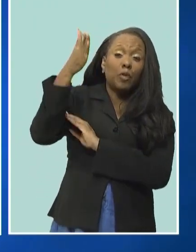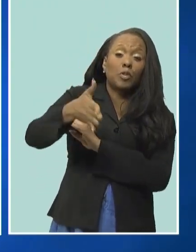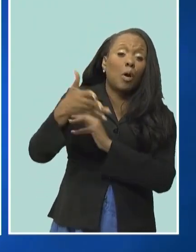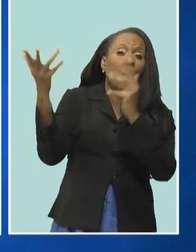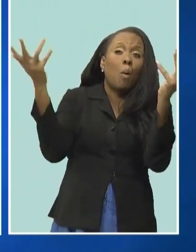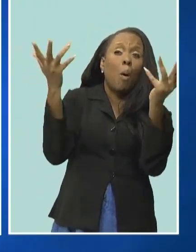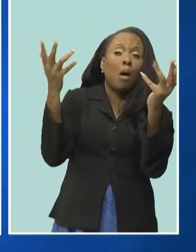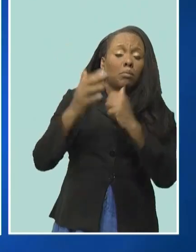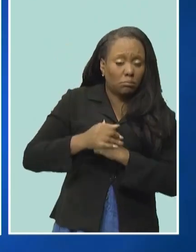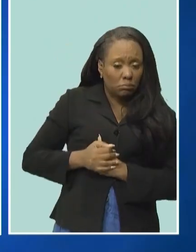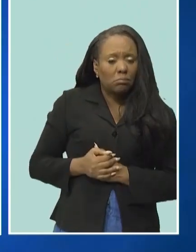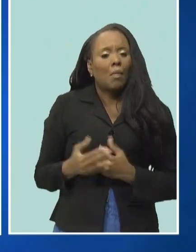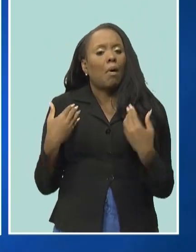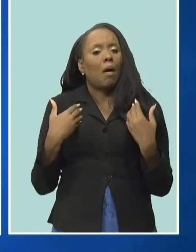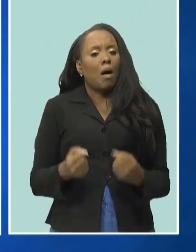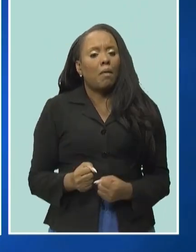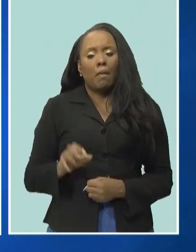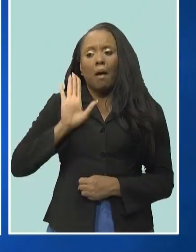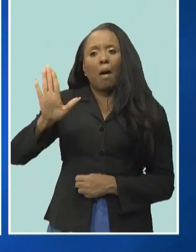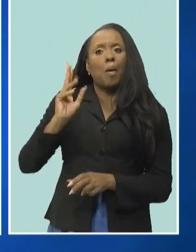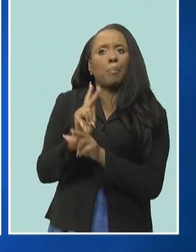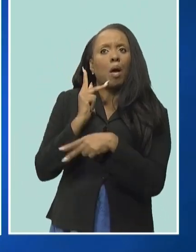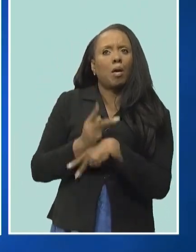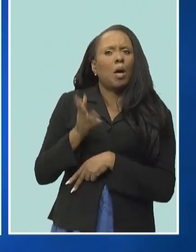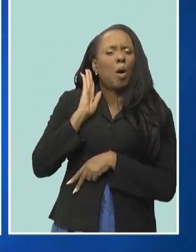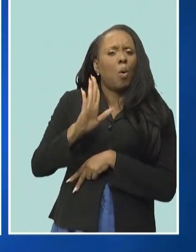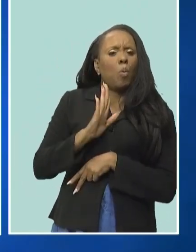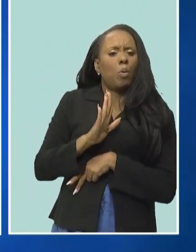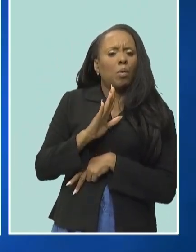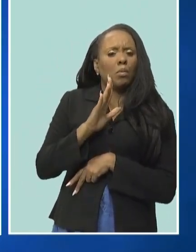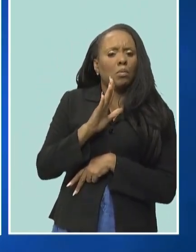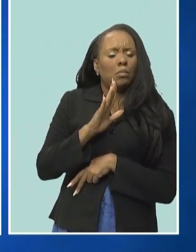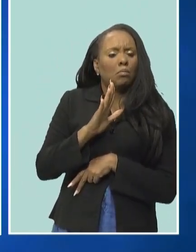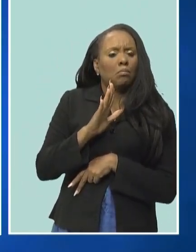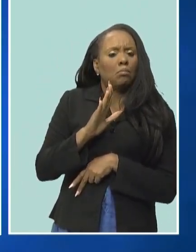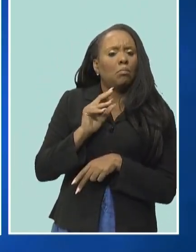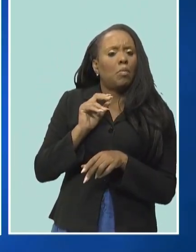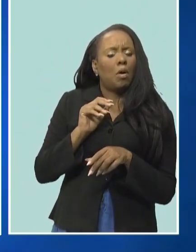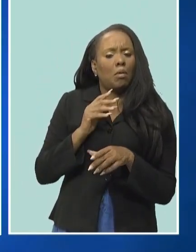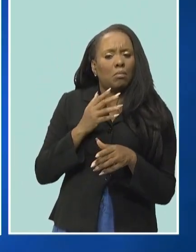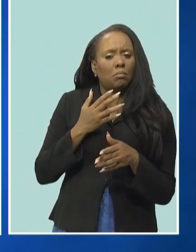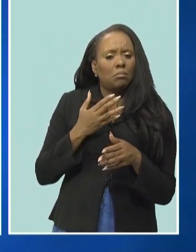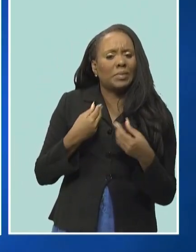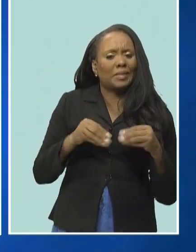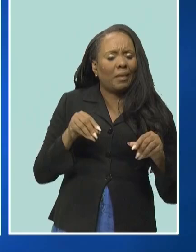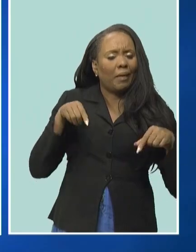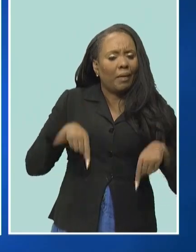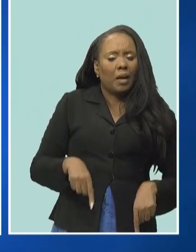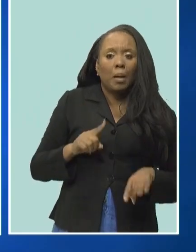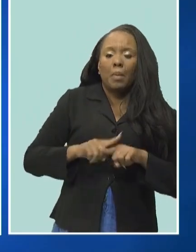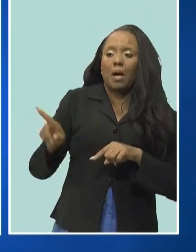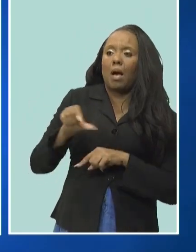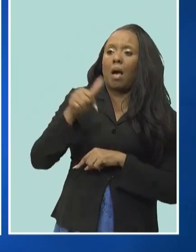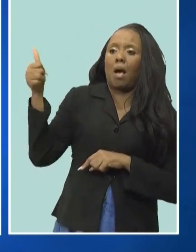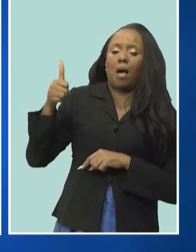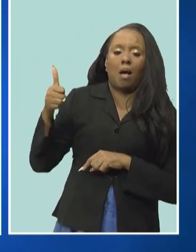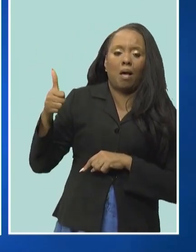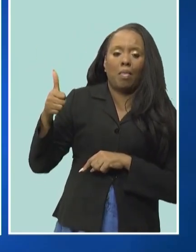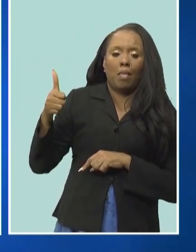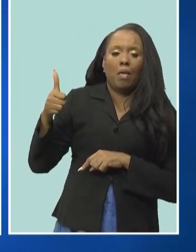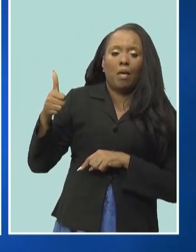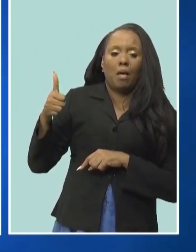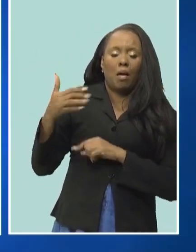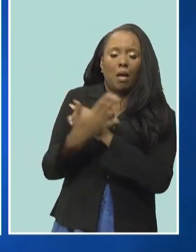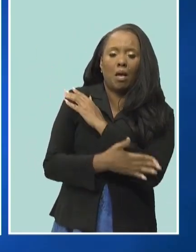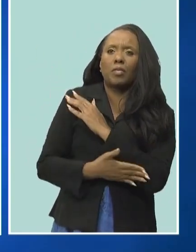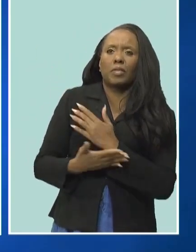is confident that her products can do well beyond the shores of Barbados. Yeah, I could see some of the products being